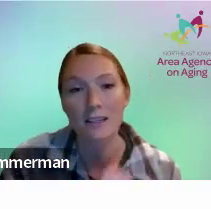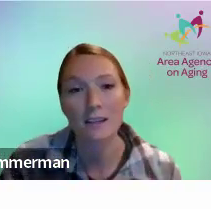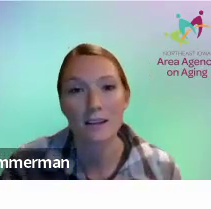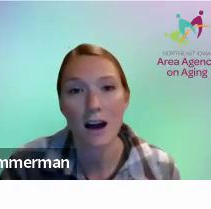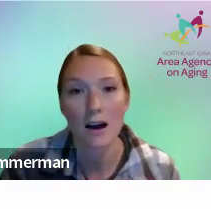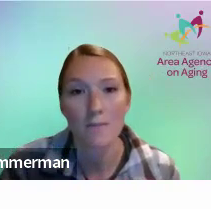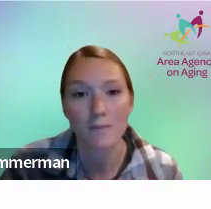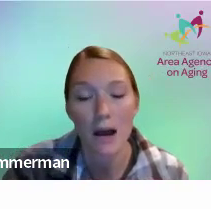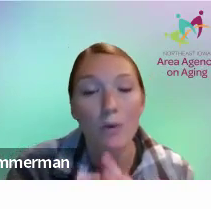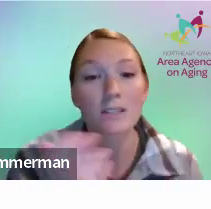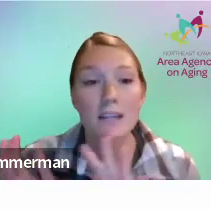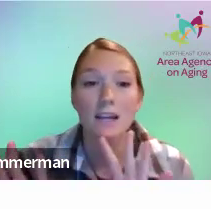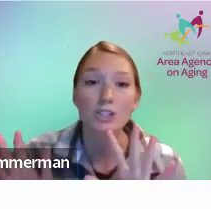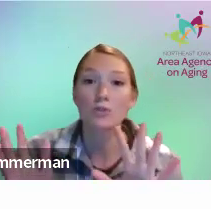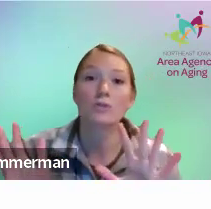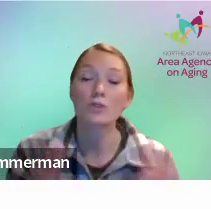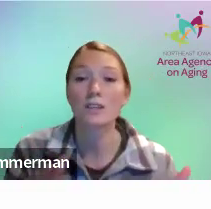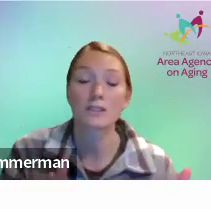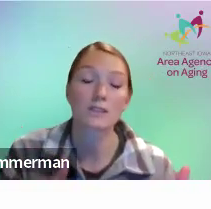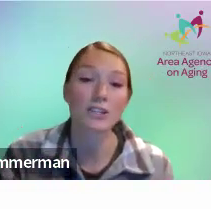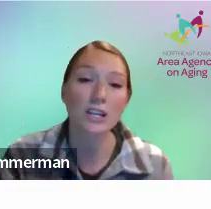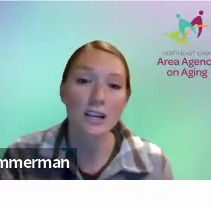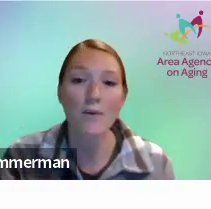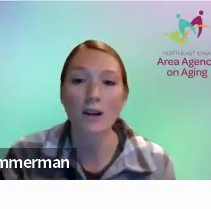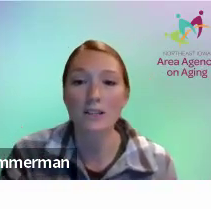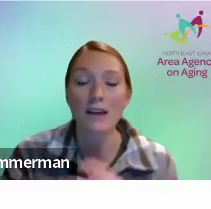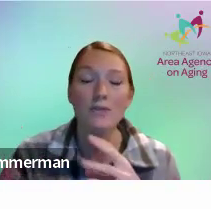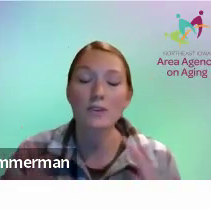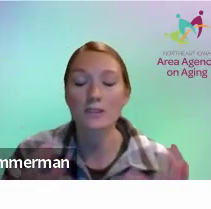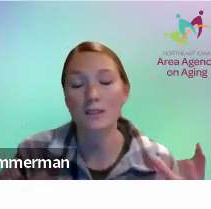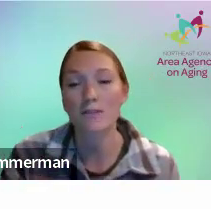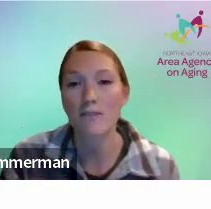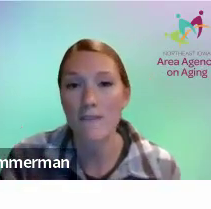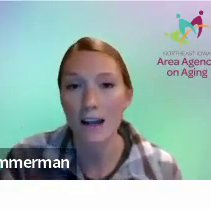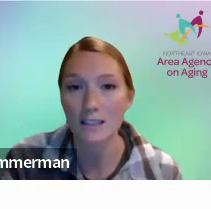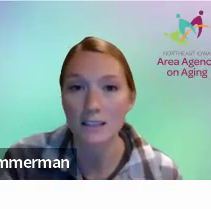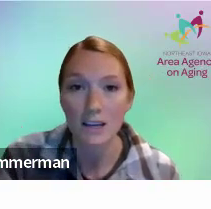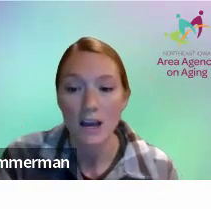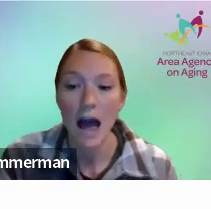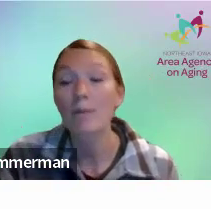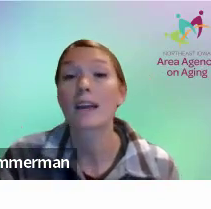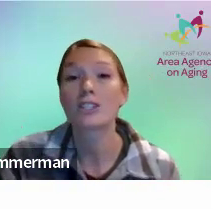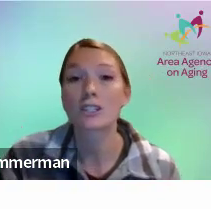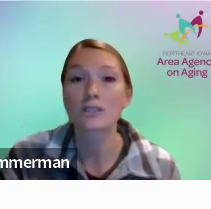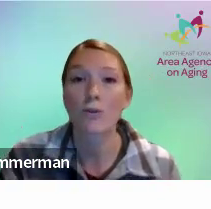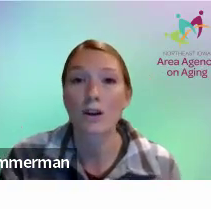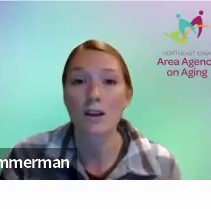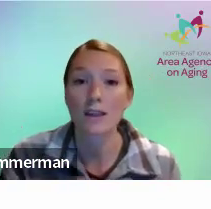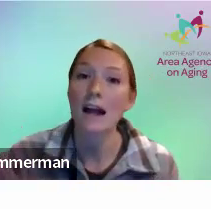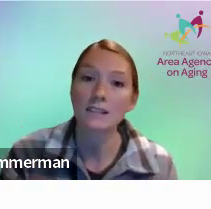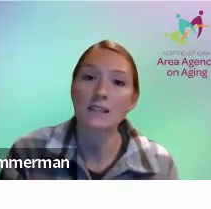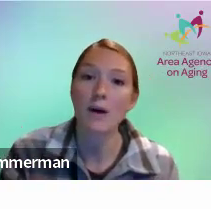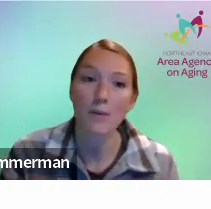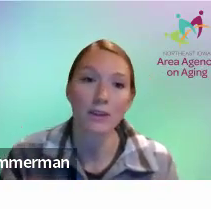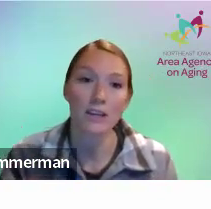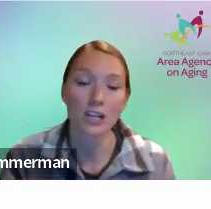the IDD network today to do this session, I threw in some different facts and applications for